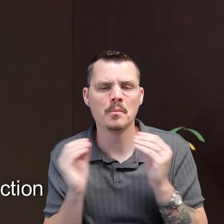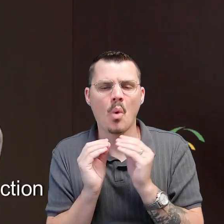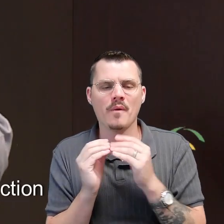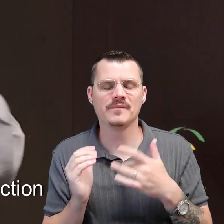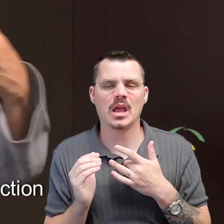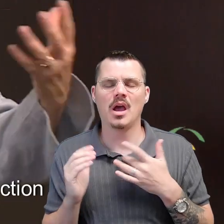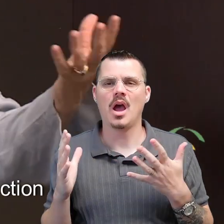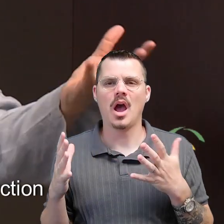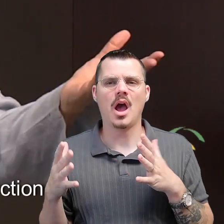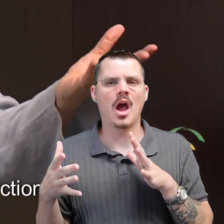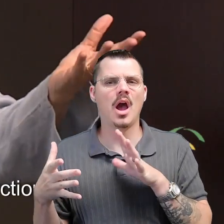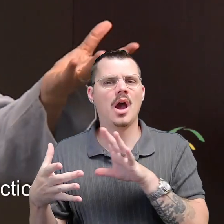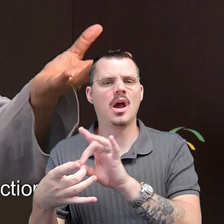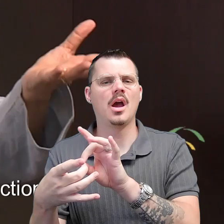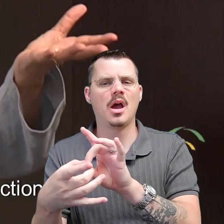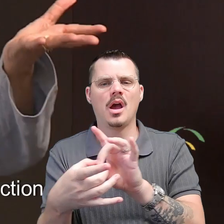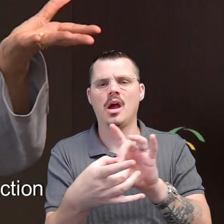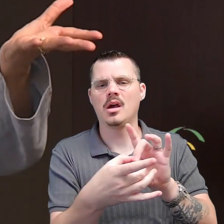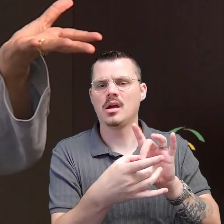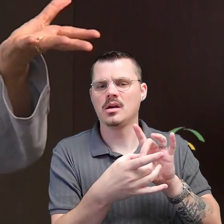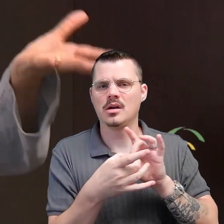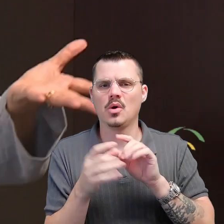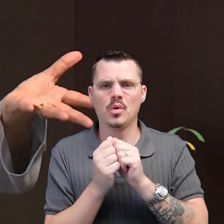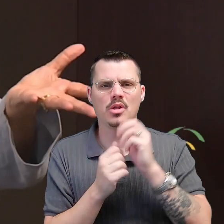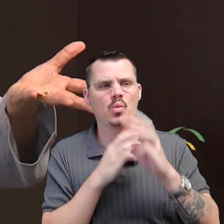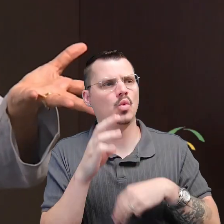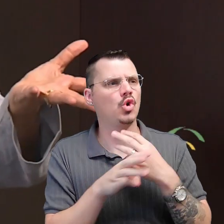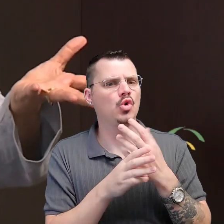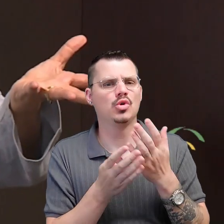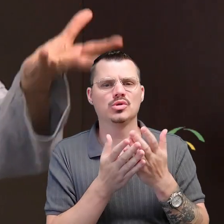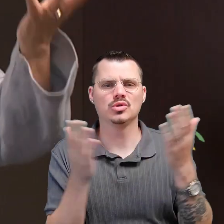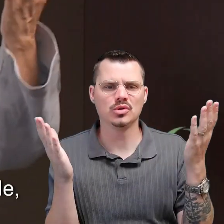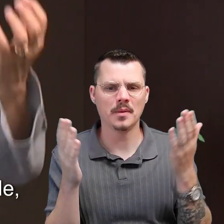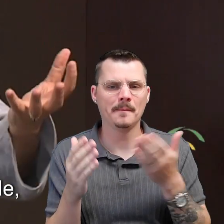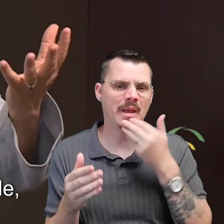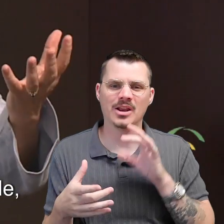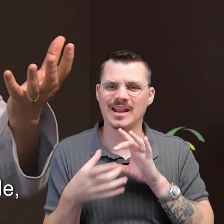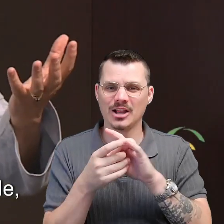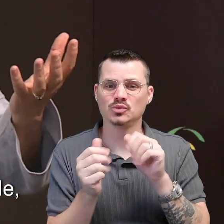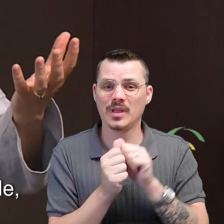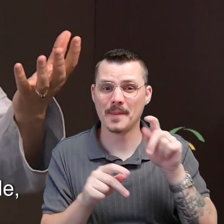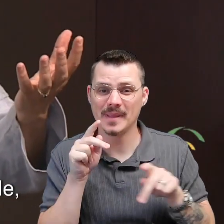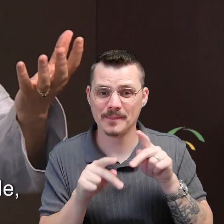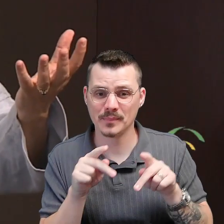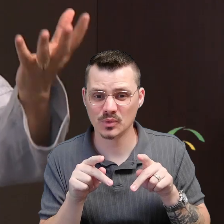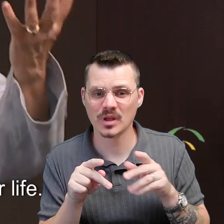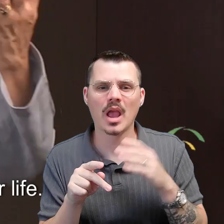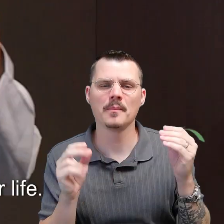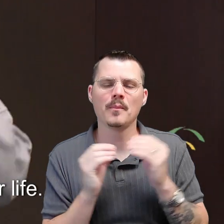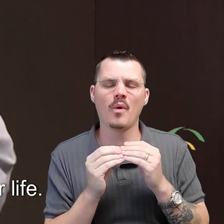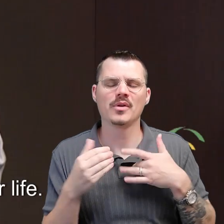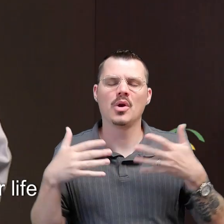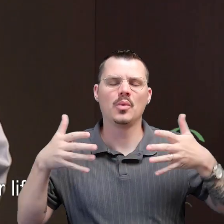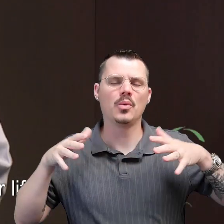cause people to feel a sense of connection with the world around them, a better connection with other people, and a